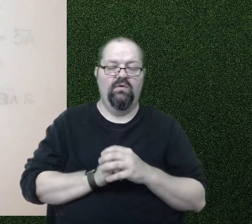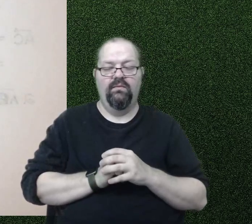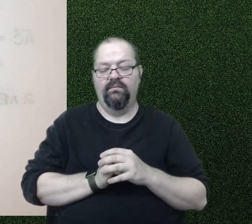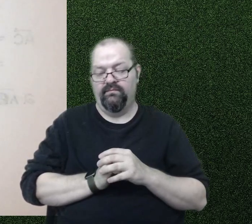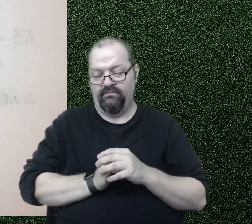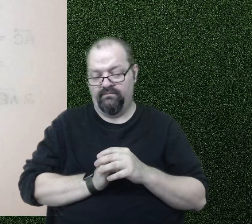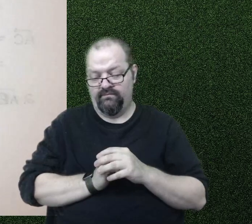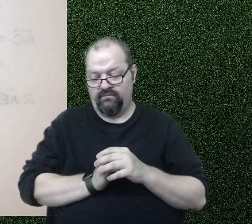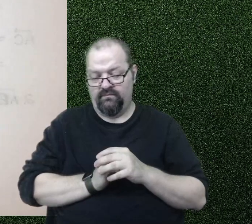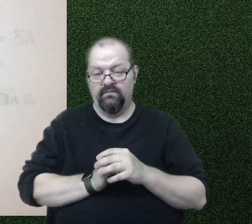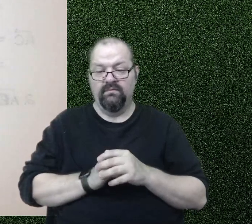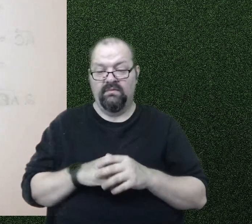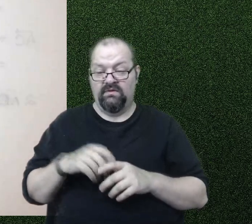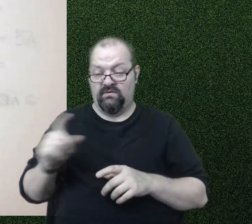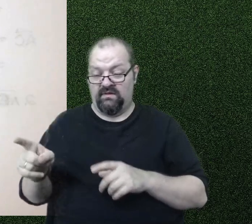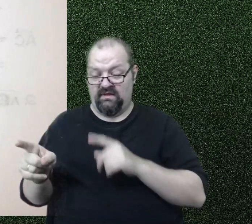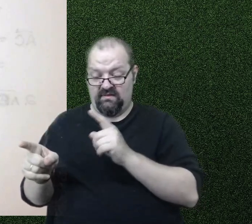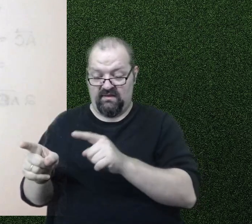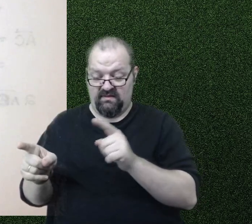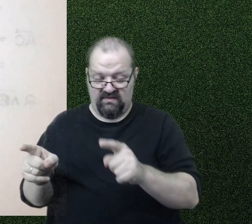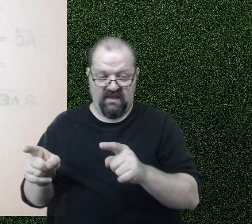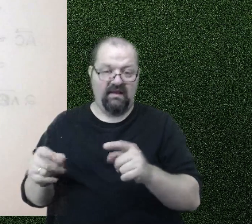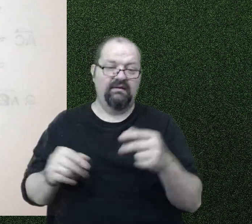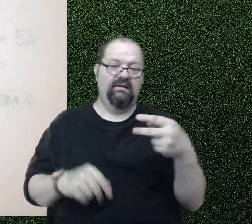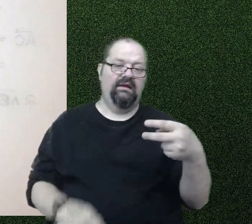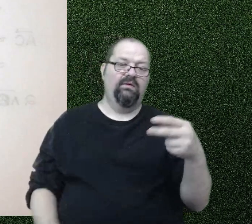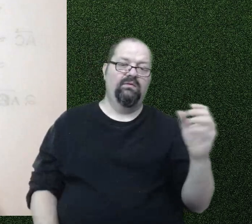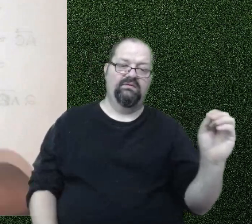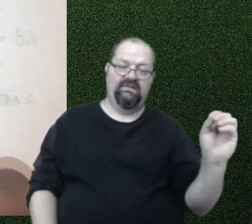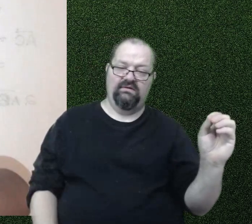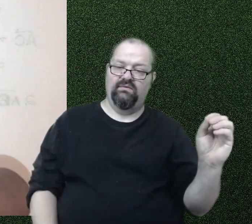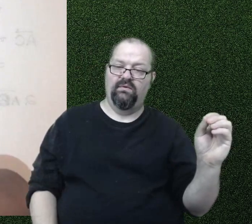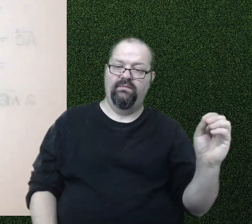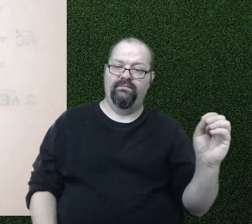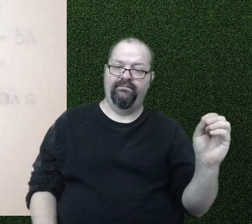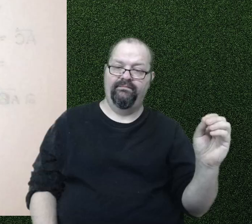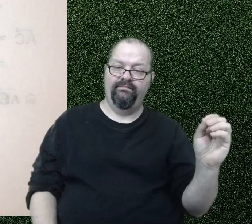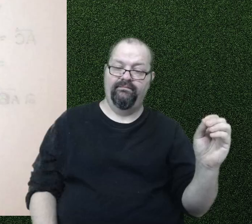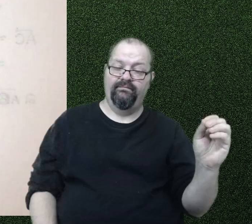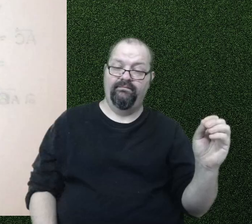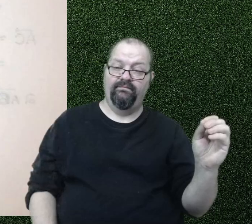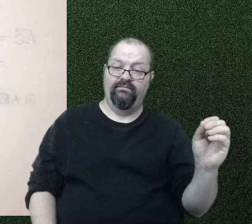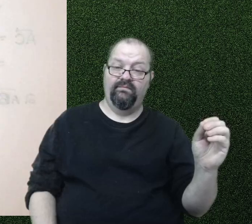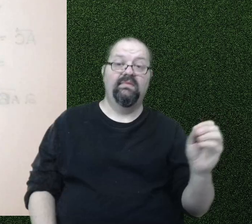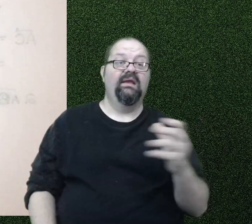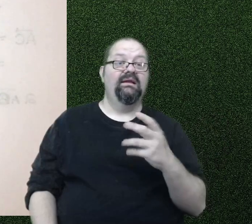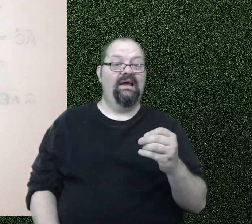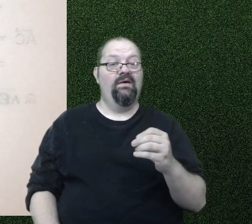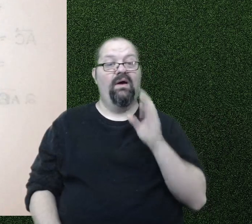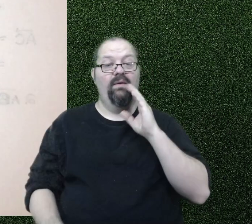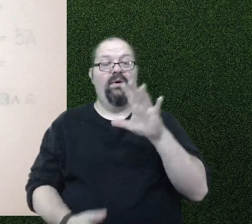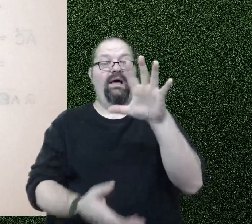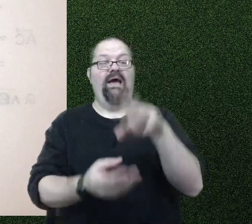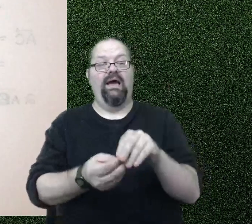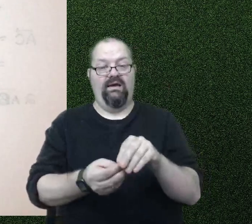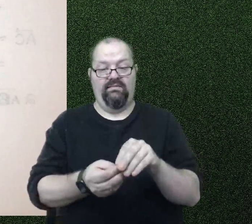This plus this plus this is the 0 vector. And if I add component by component, I get